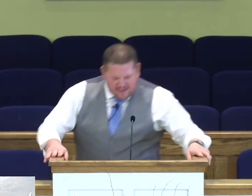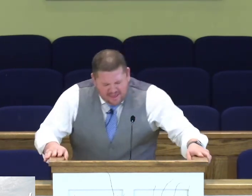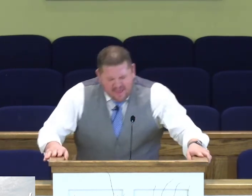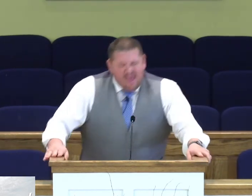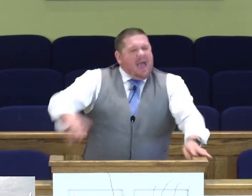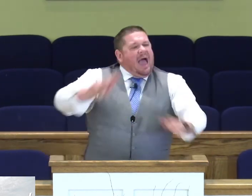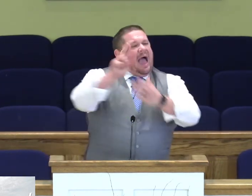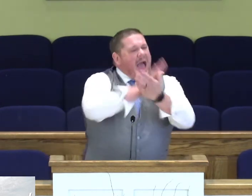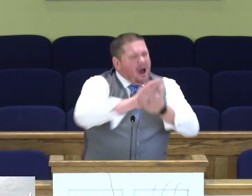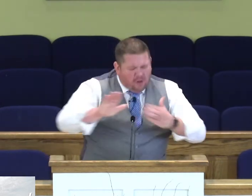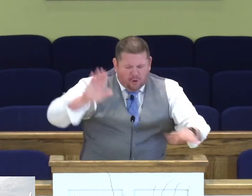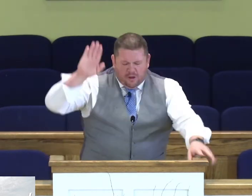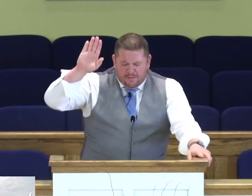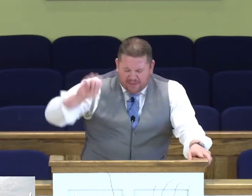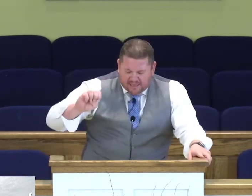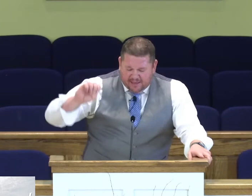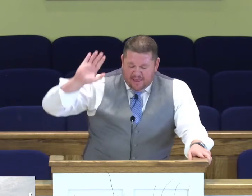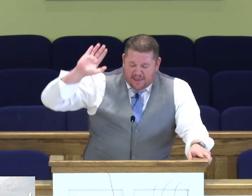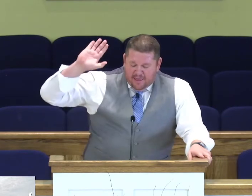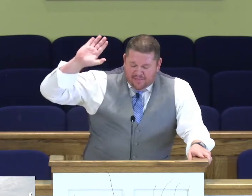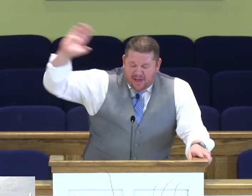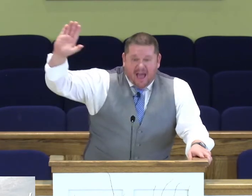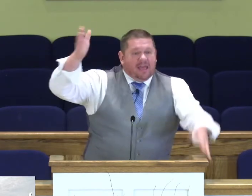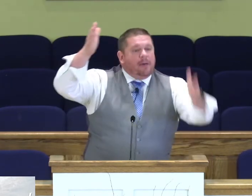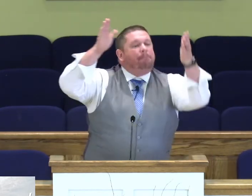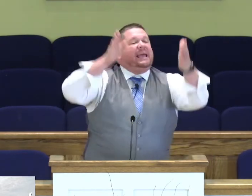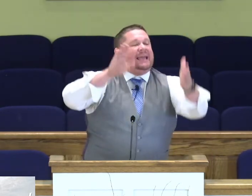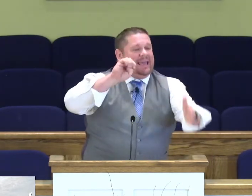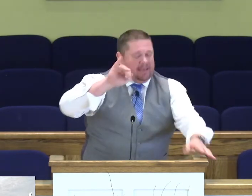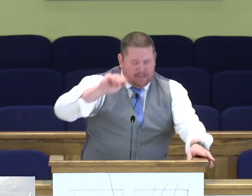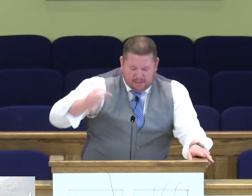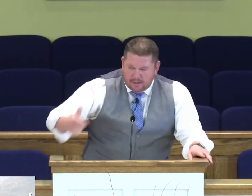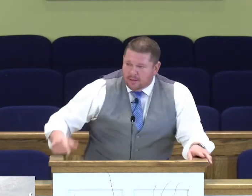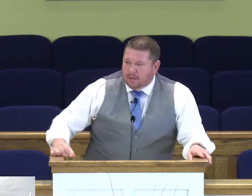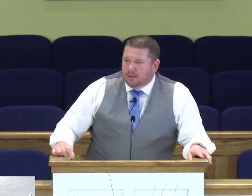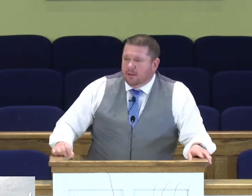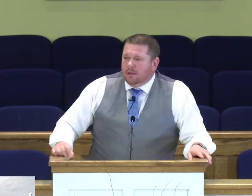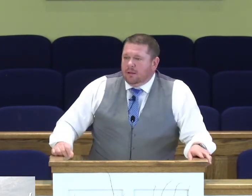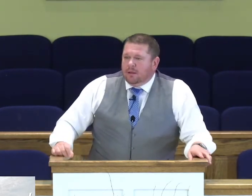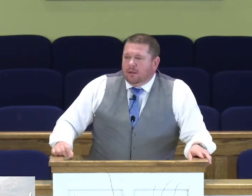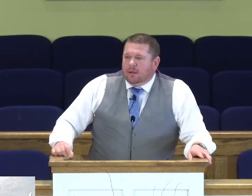again. Hallowed be thy being.